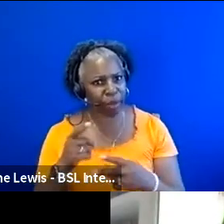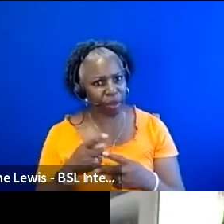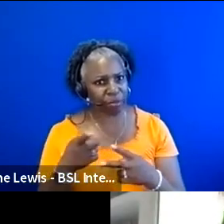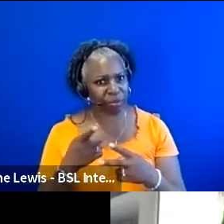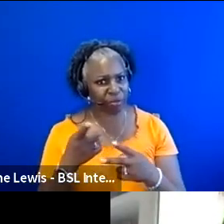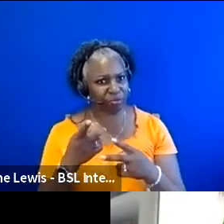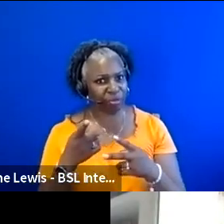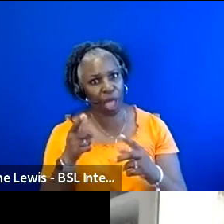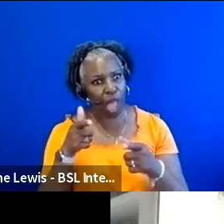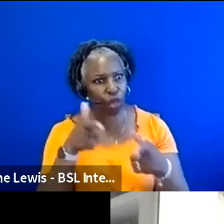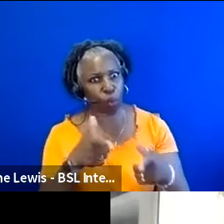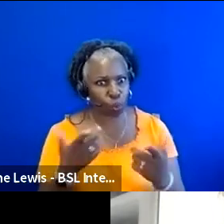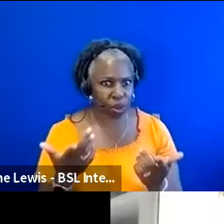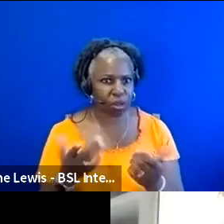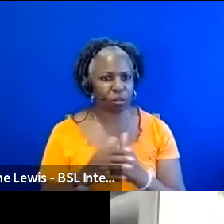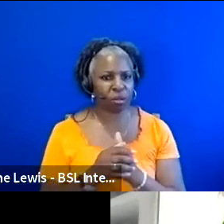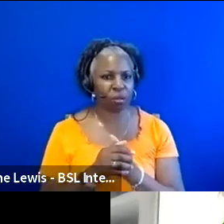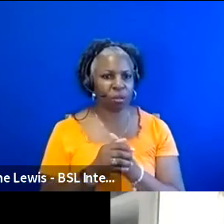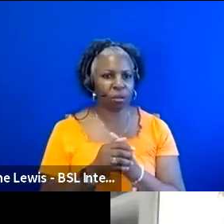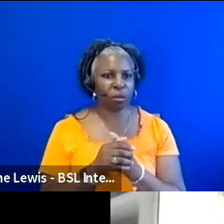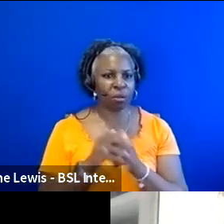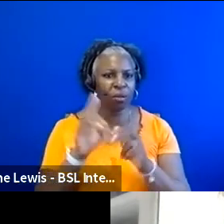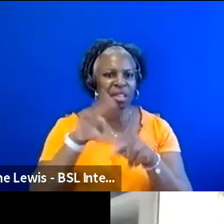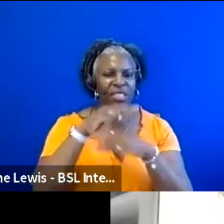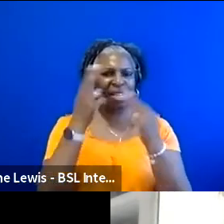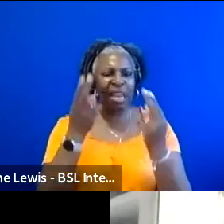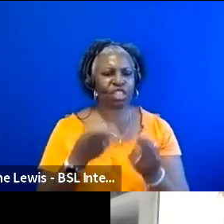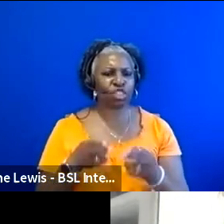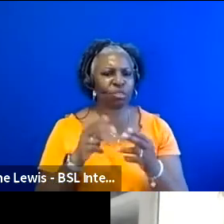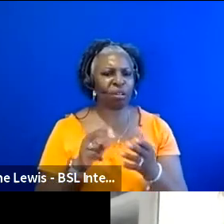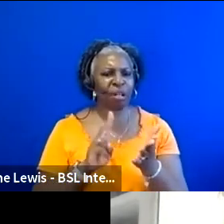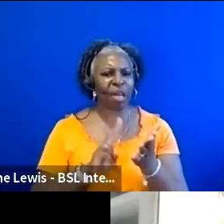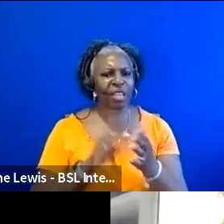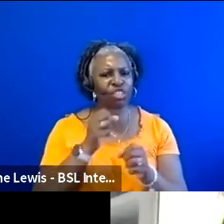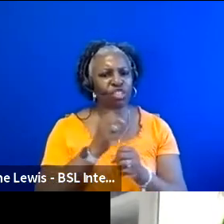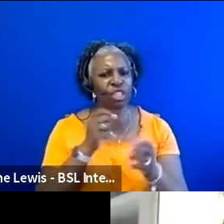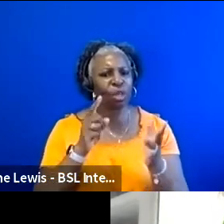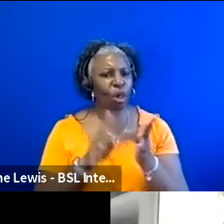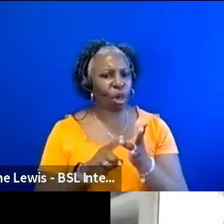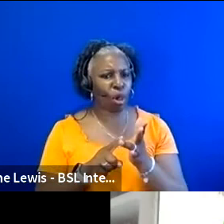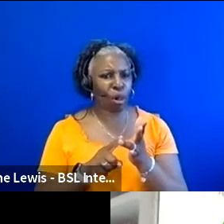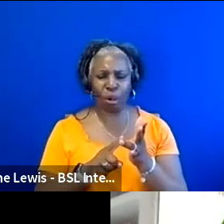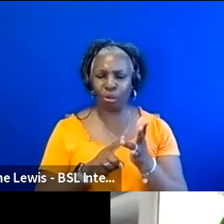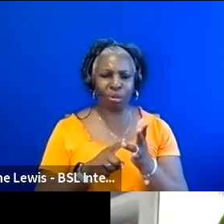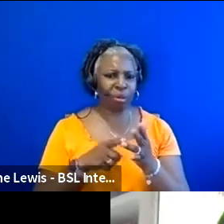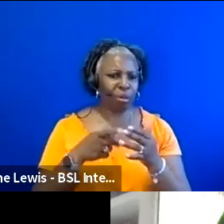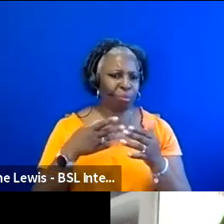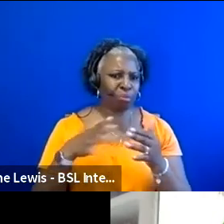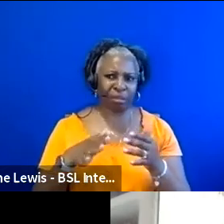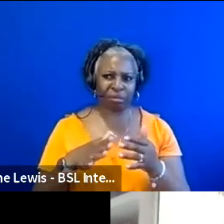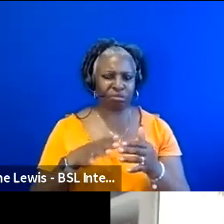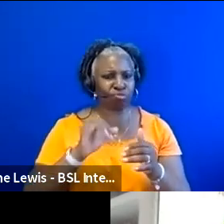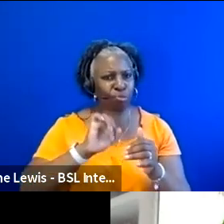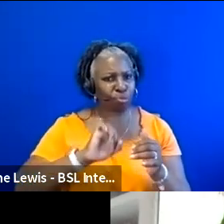And I mean, international NGOs have flagged countless violations of their rights throughout